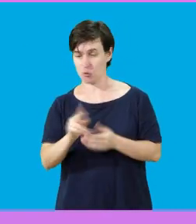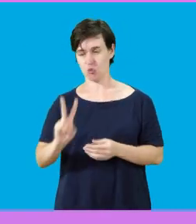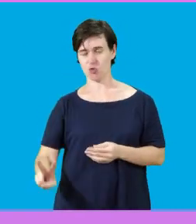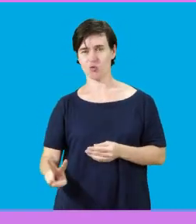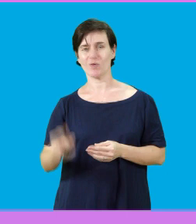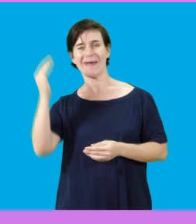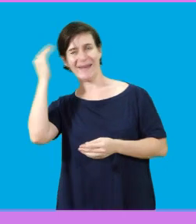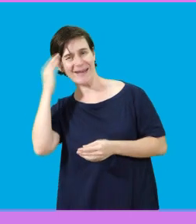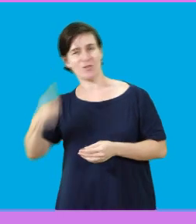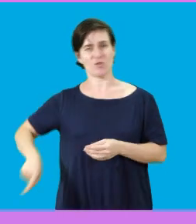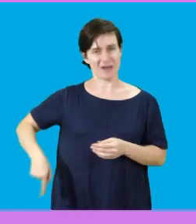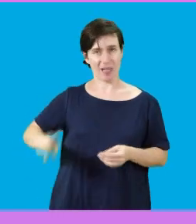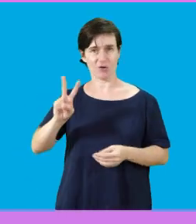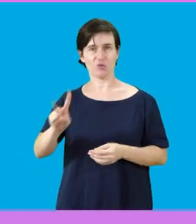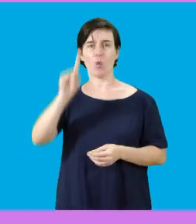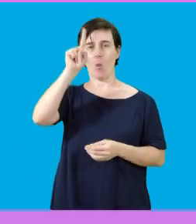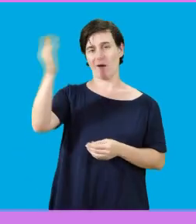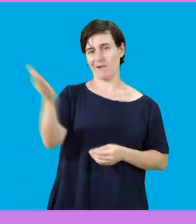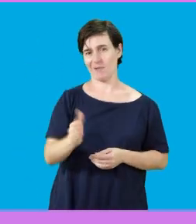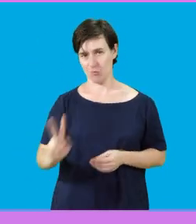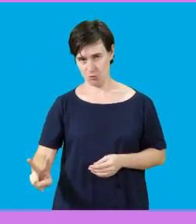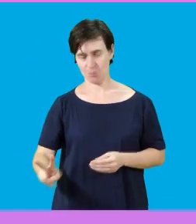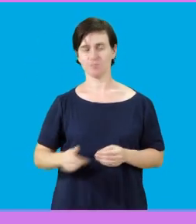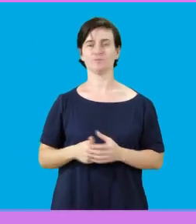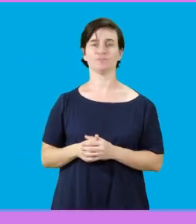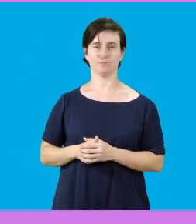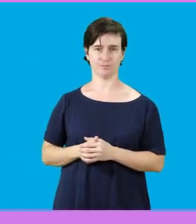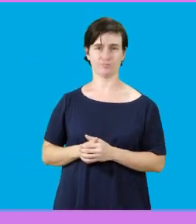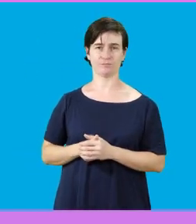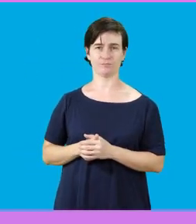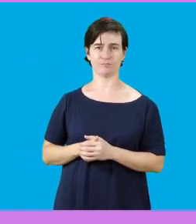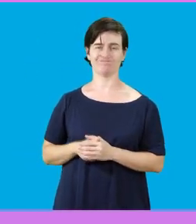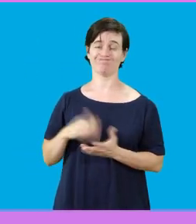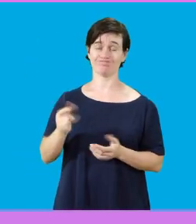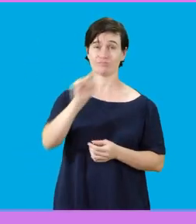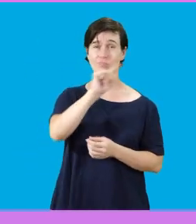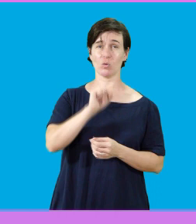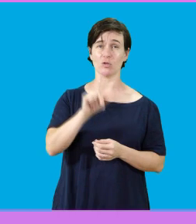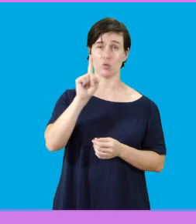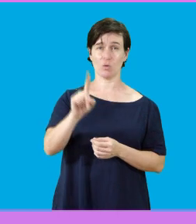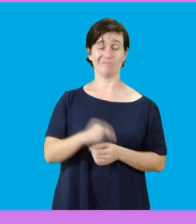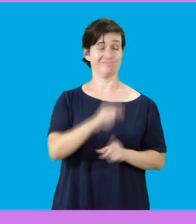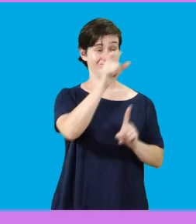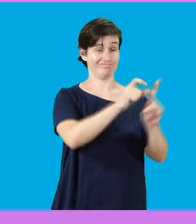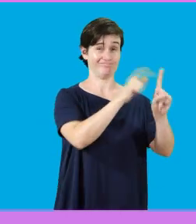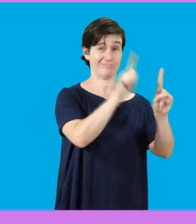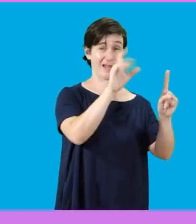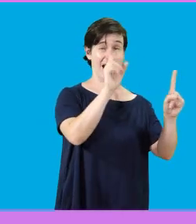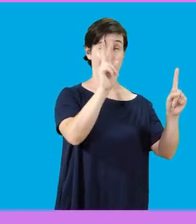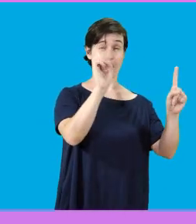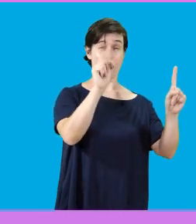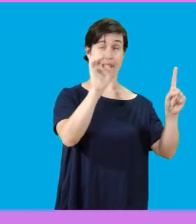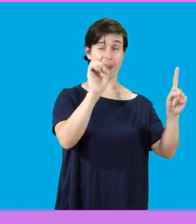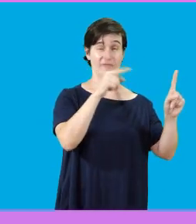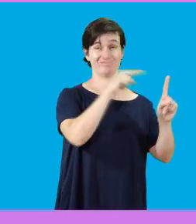total number of all the possible outcomes that we have on a coin. So question 1 says, Loveness tossed a coin,